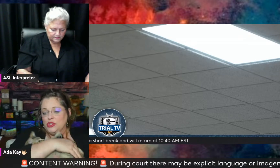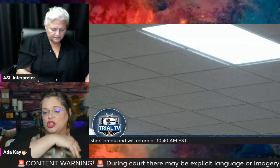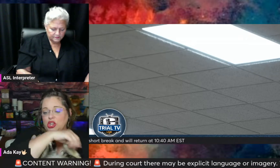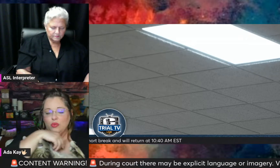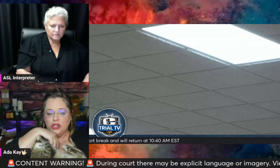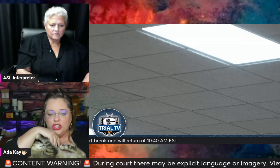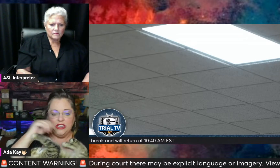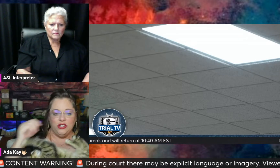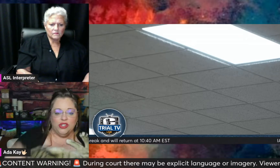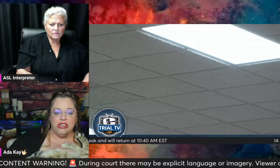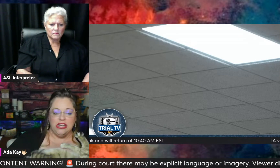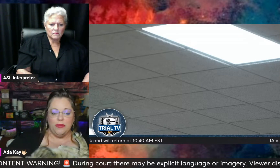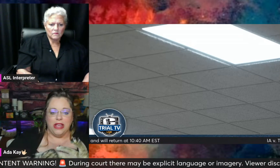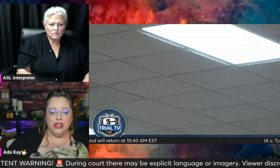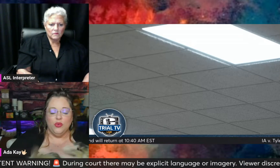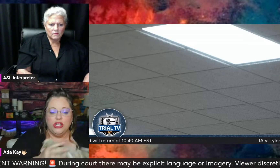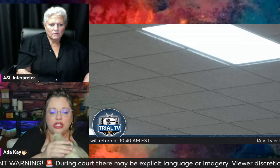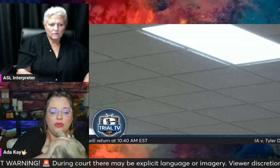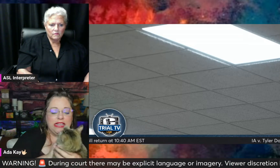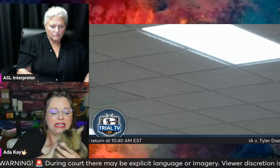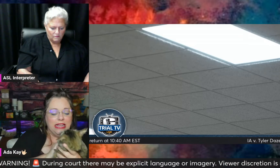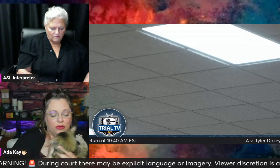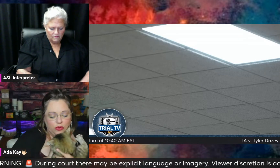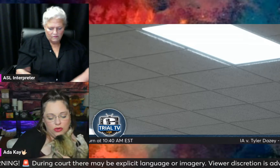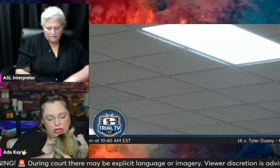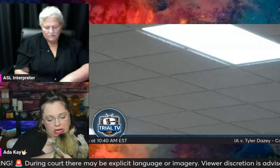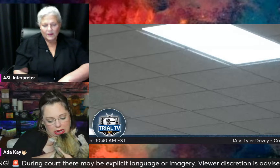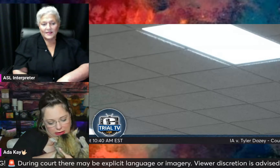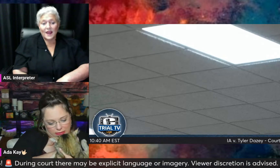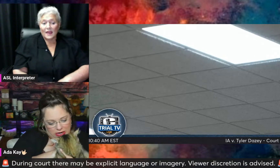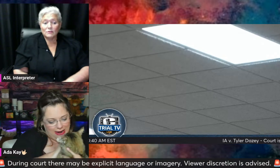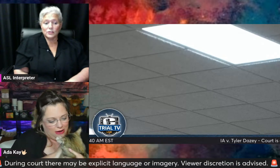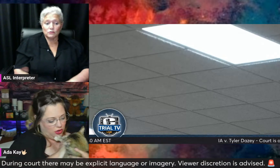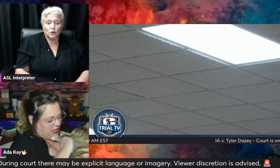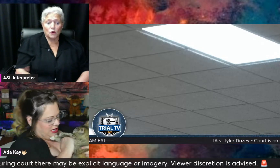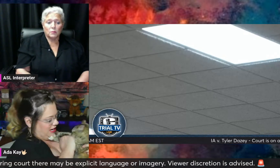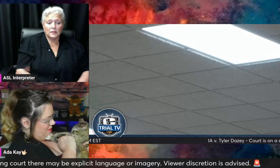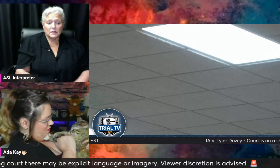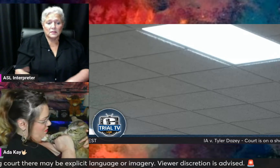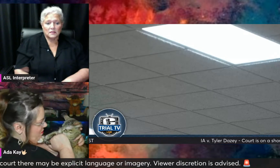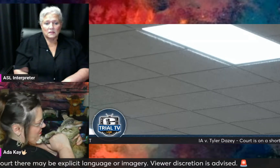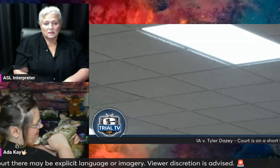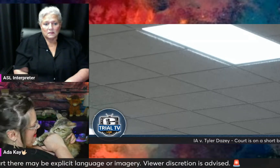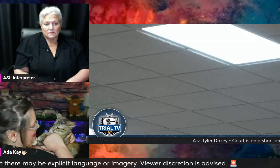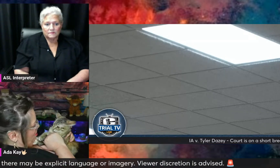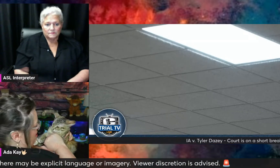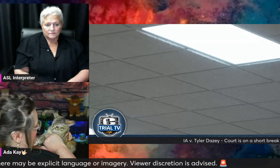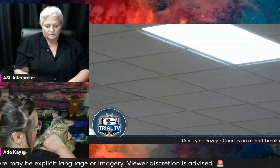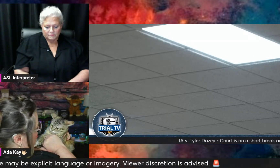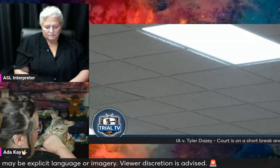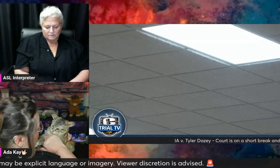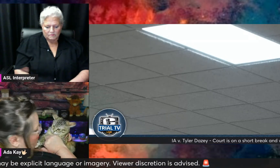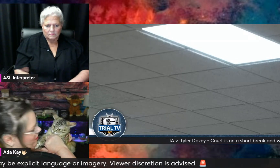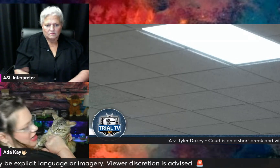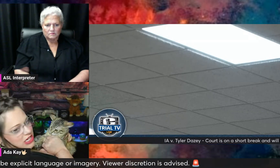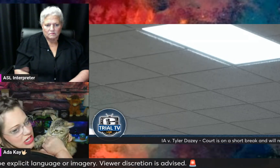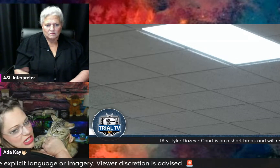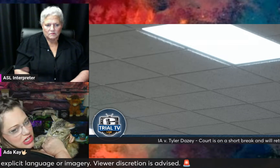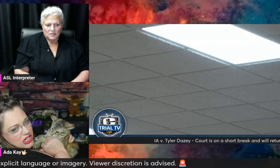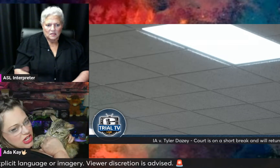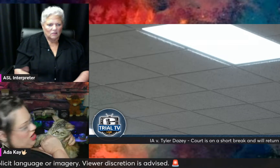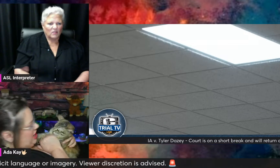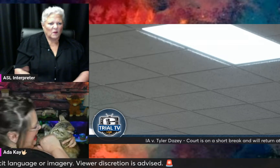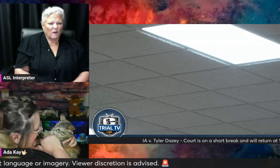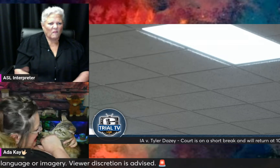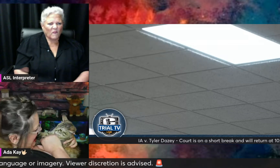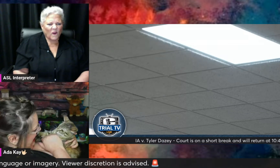See, it was cute when she used to nip at you when she was little. Now She's getting, look at that look on her face.